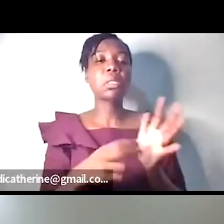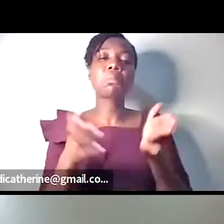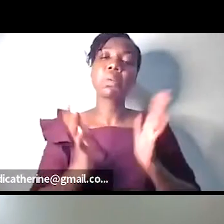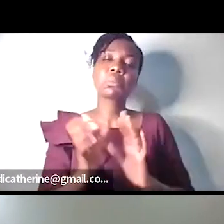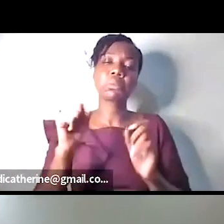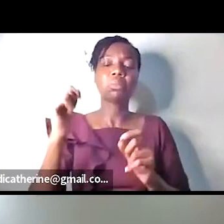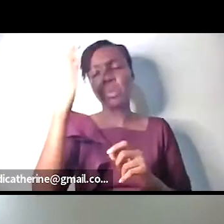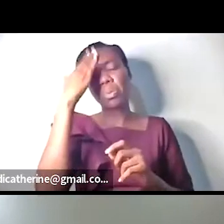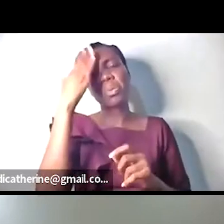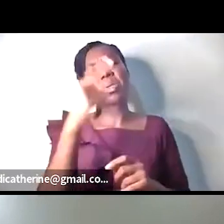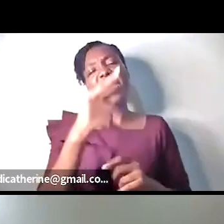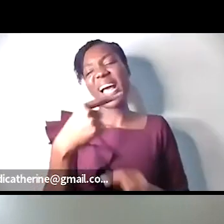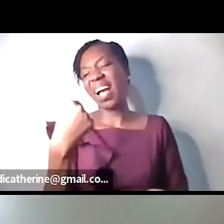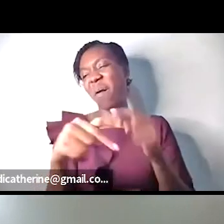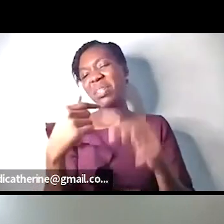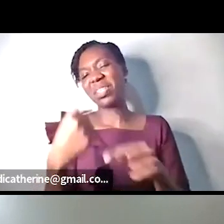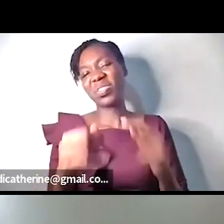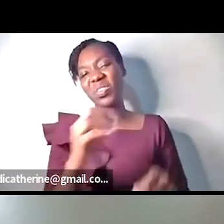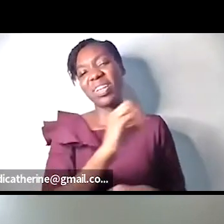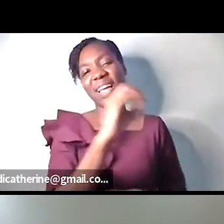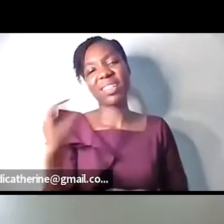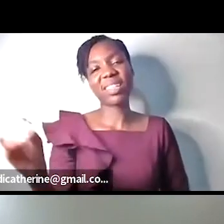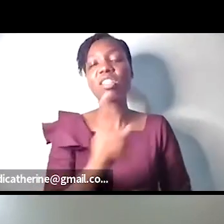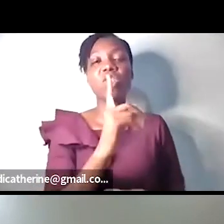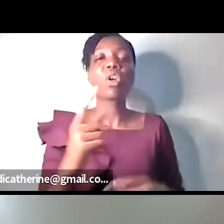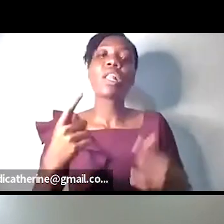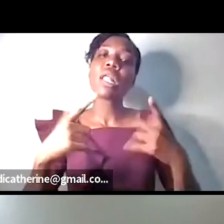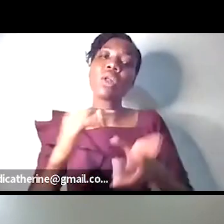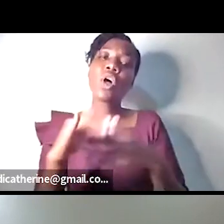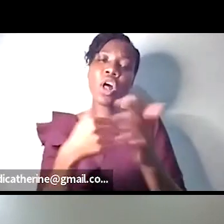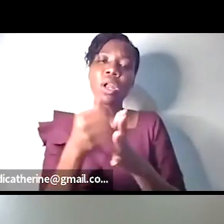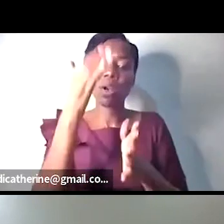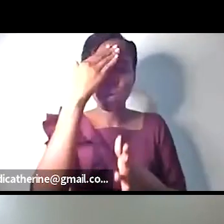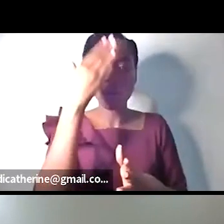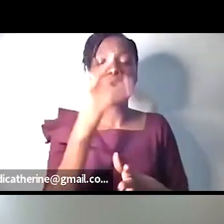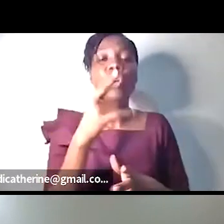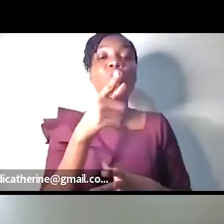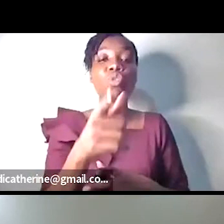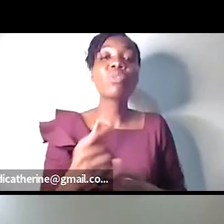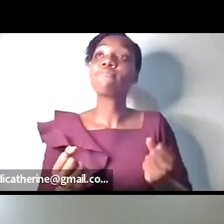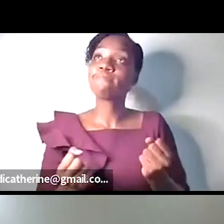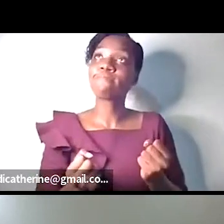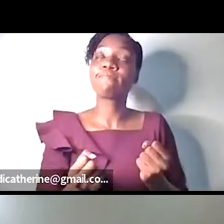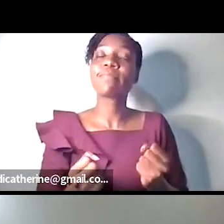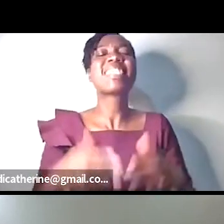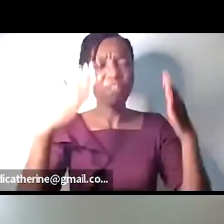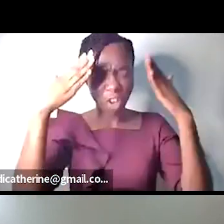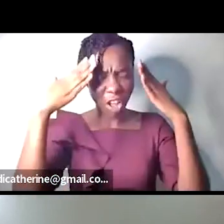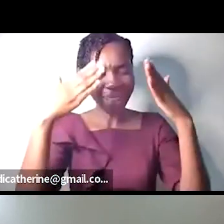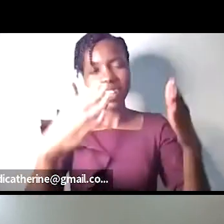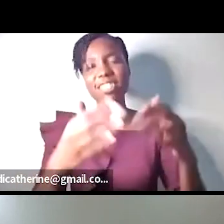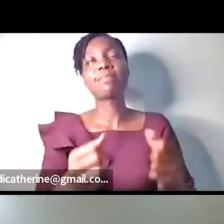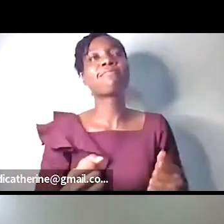incompetence to anyone. Let them know you are competent. Drive the car, look straight at the front,